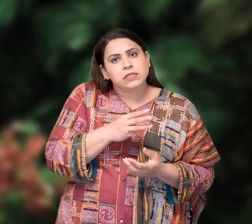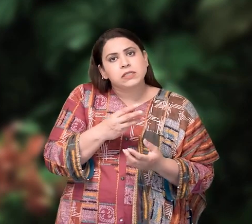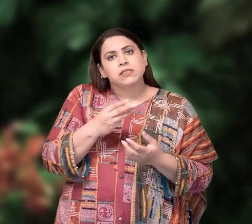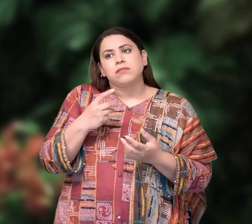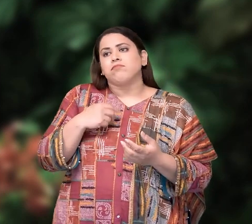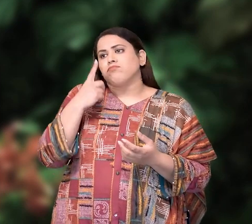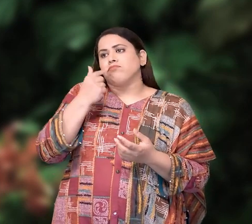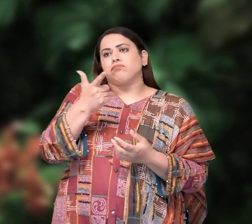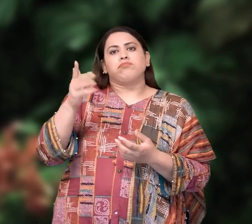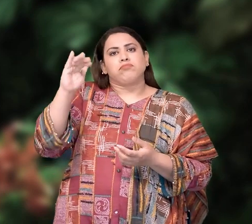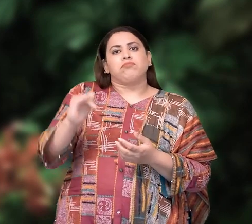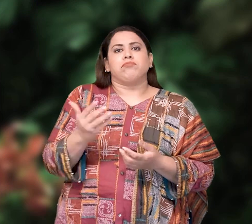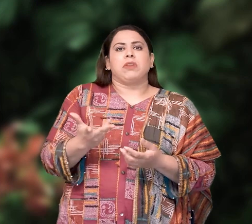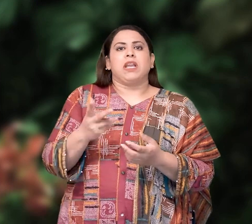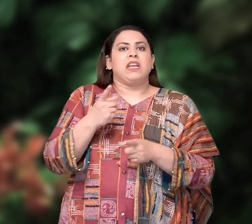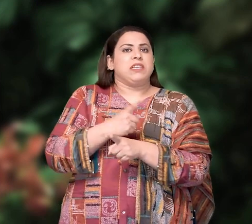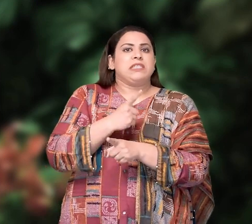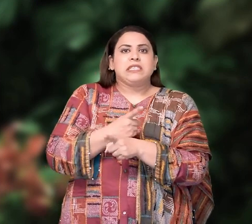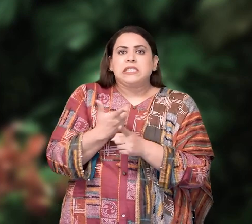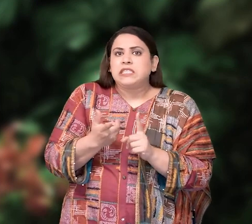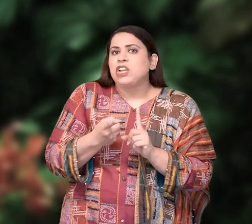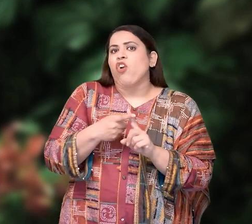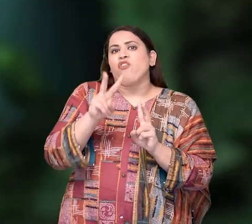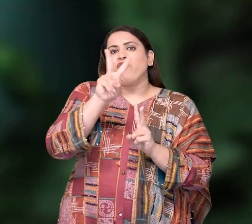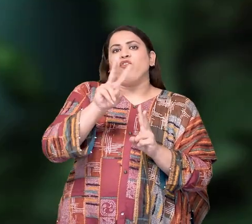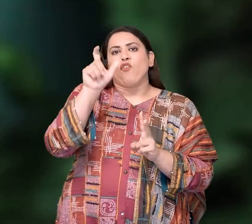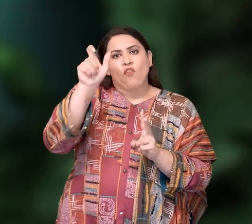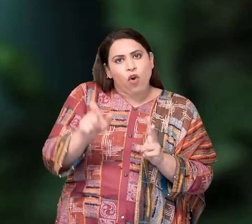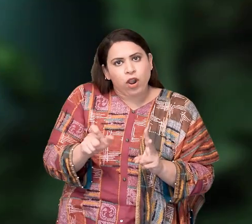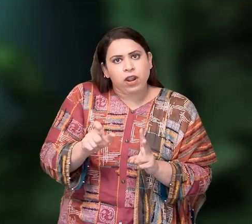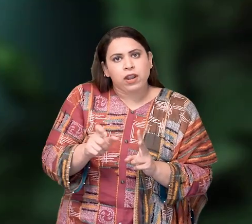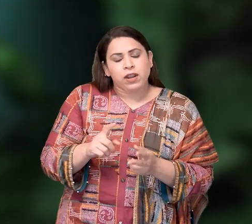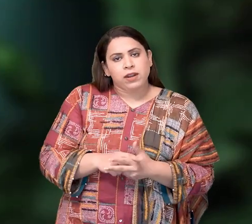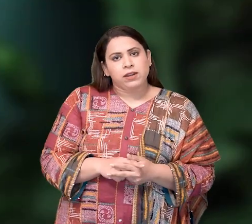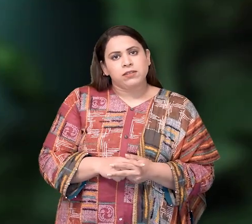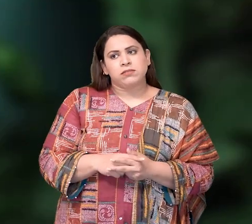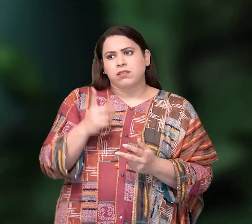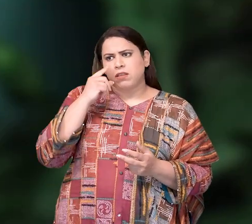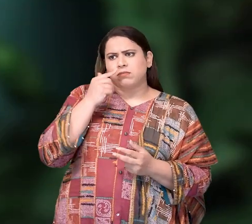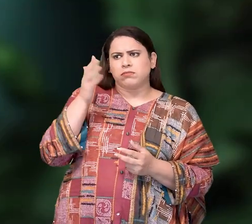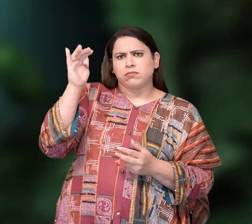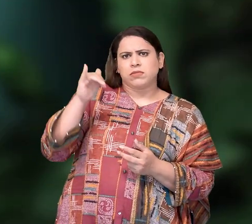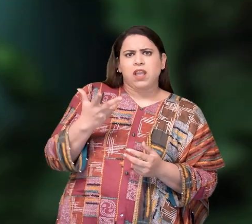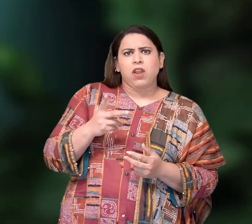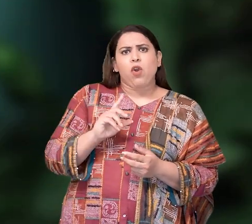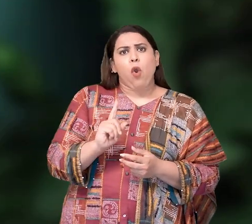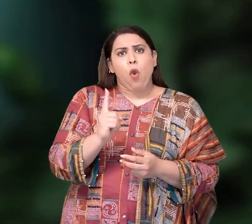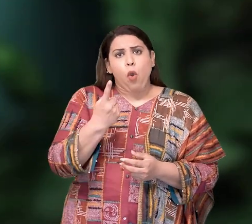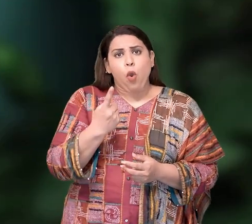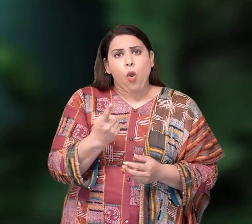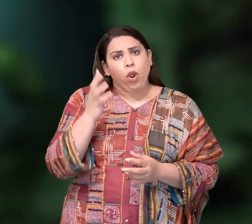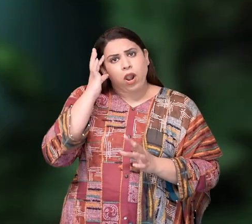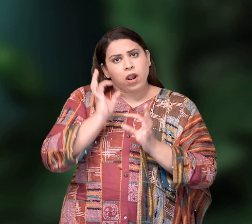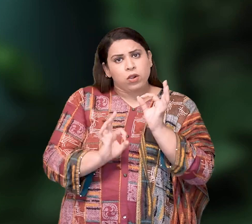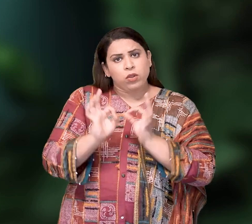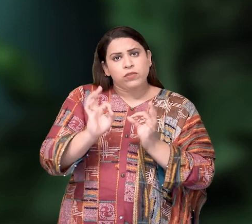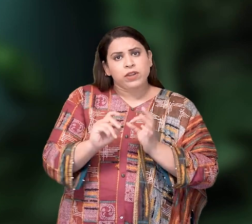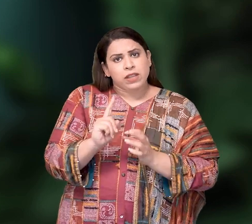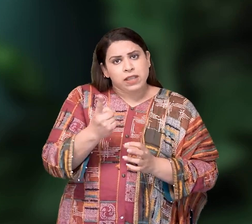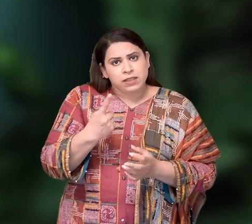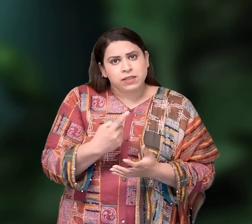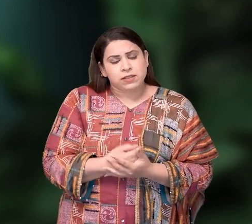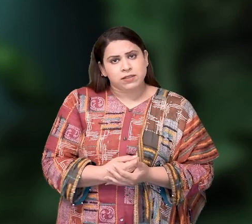are our teachers and our volunteers and our chairs. Since they had no parents, they only looked after one